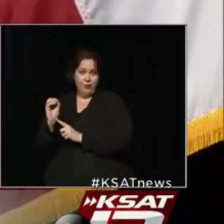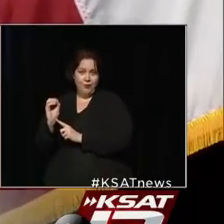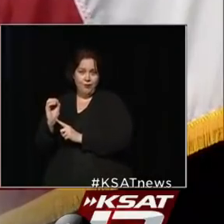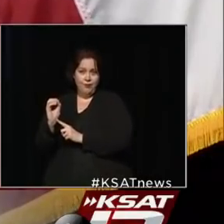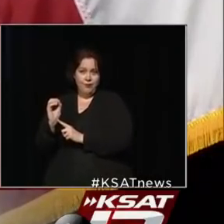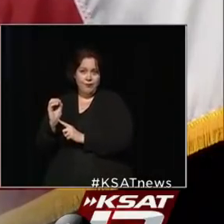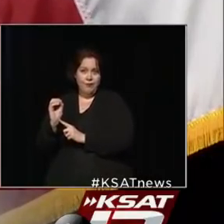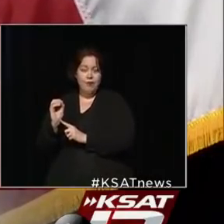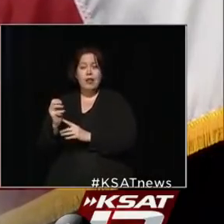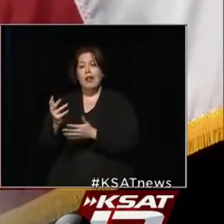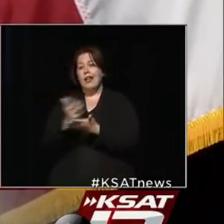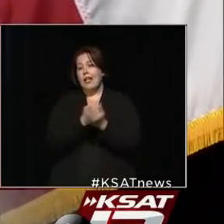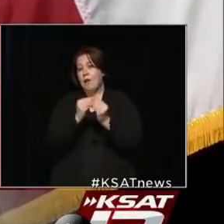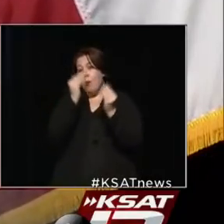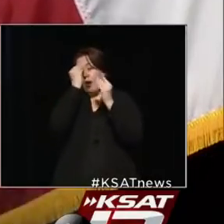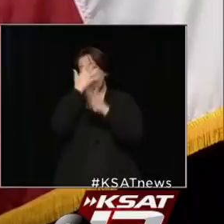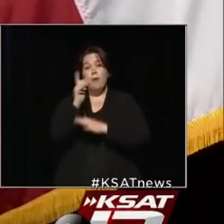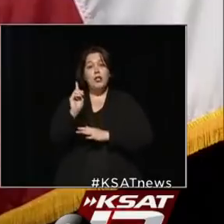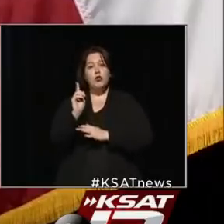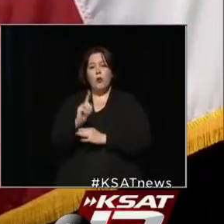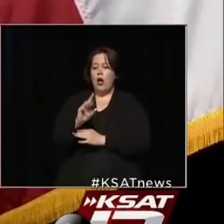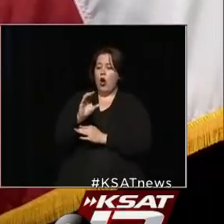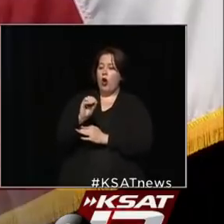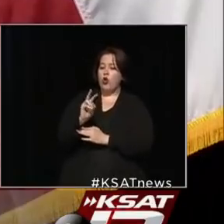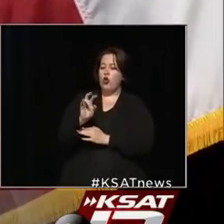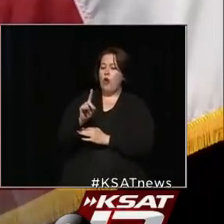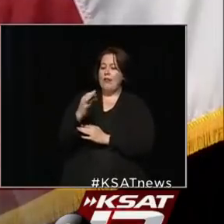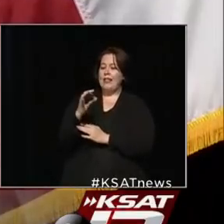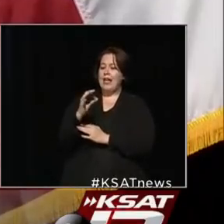55000. Get more information at